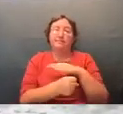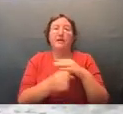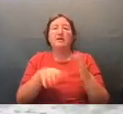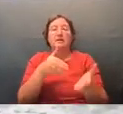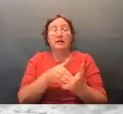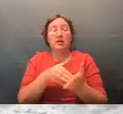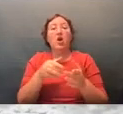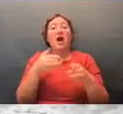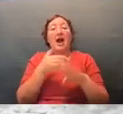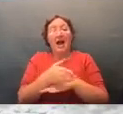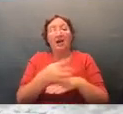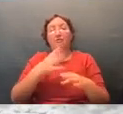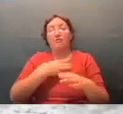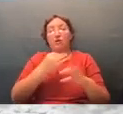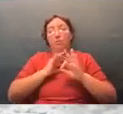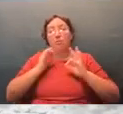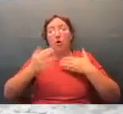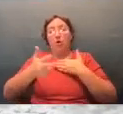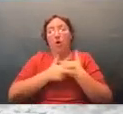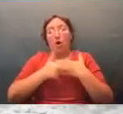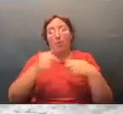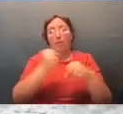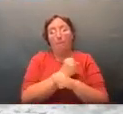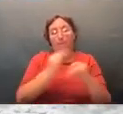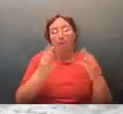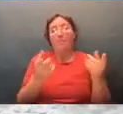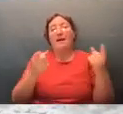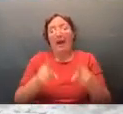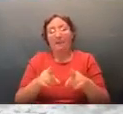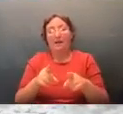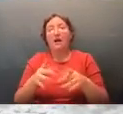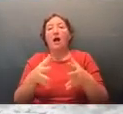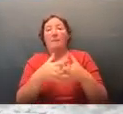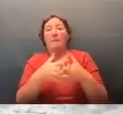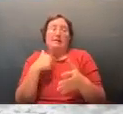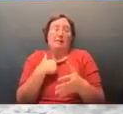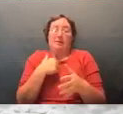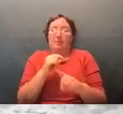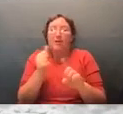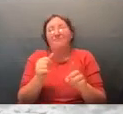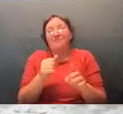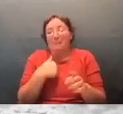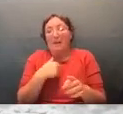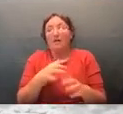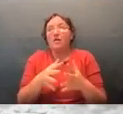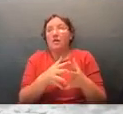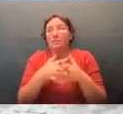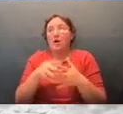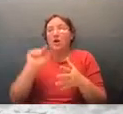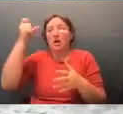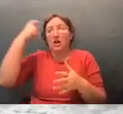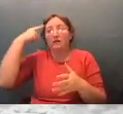up getting worried, not me or you, but United States government started getting worried, and they